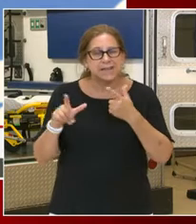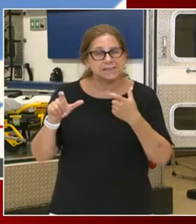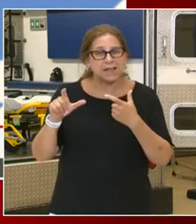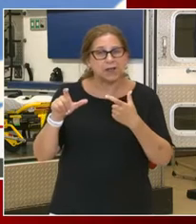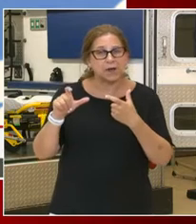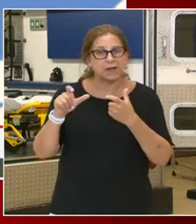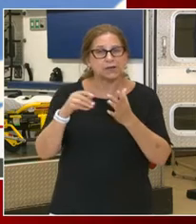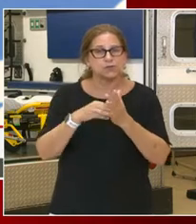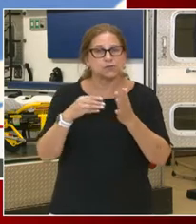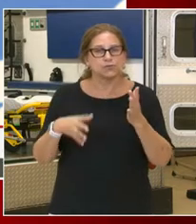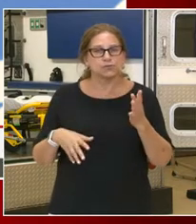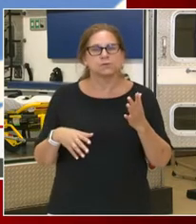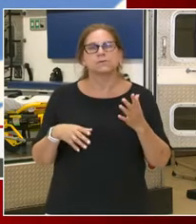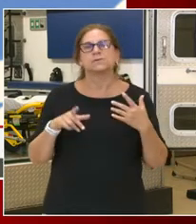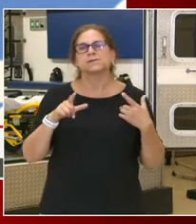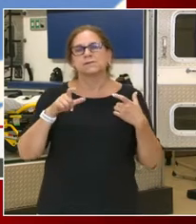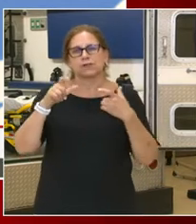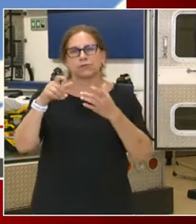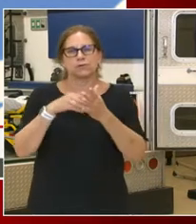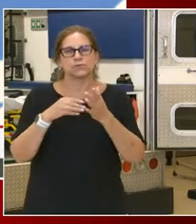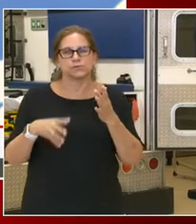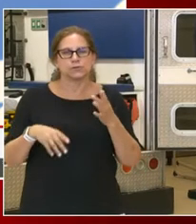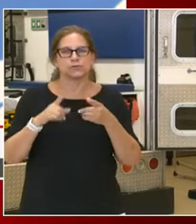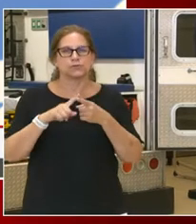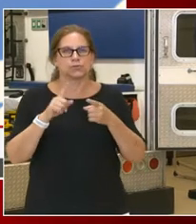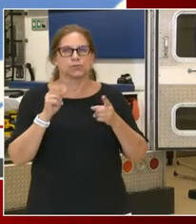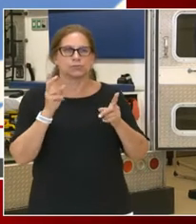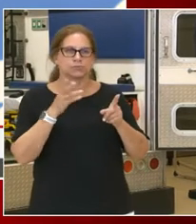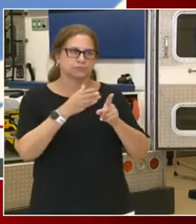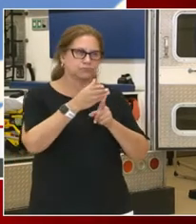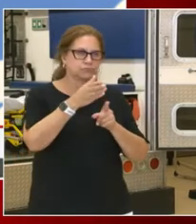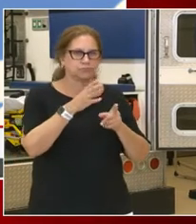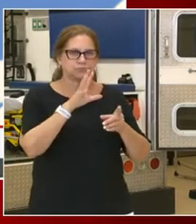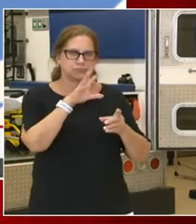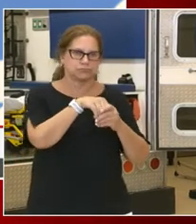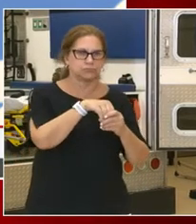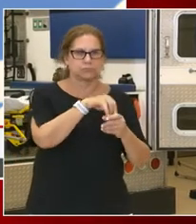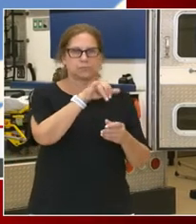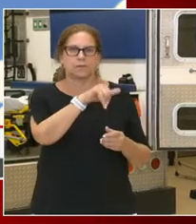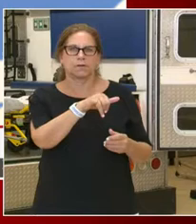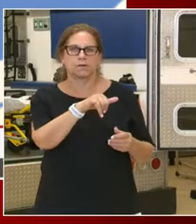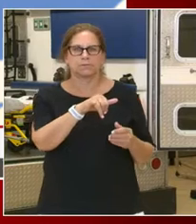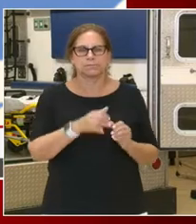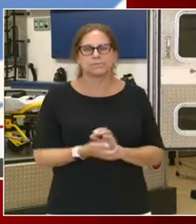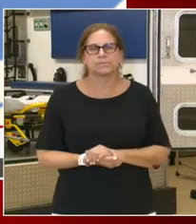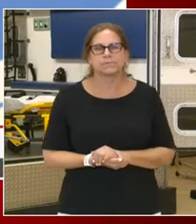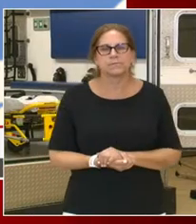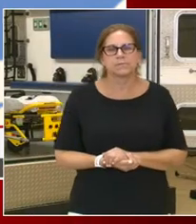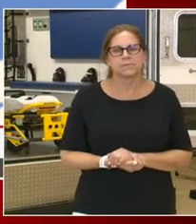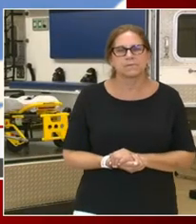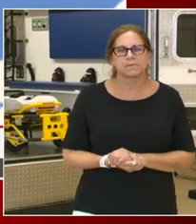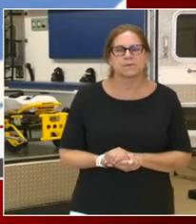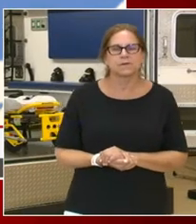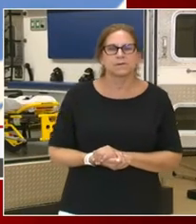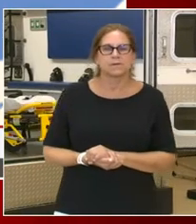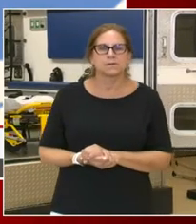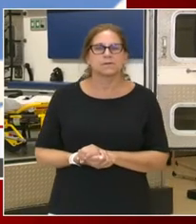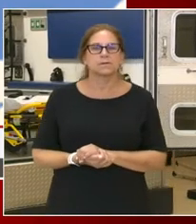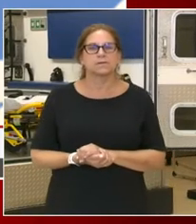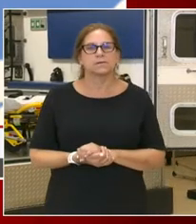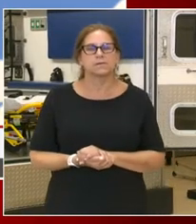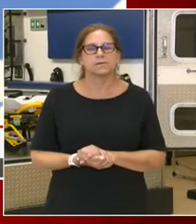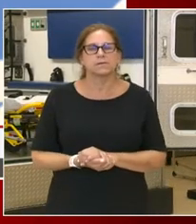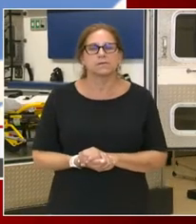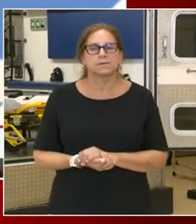offering free dual enrollment courses to students in most of the high schools, 500 at least, so that they'll earn